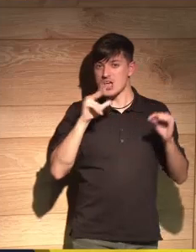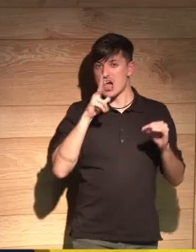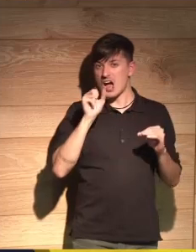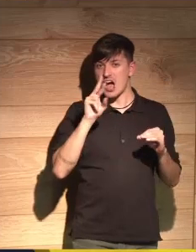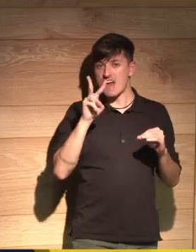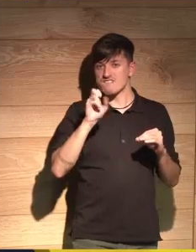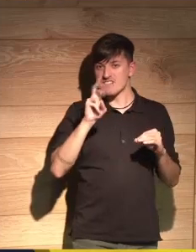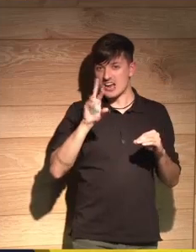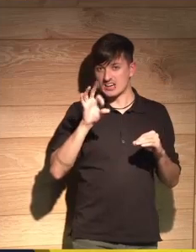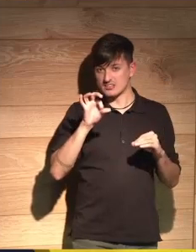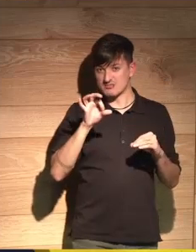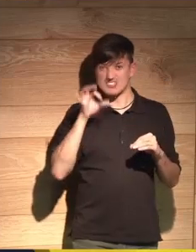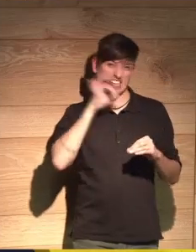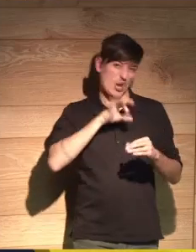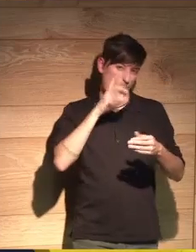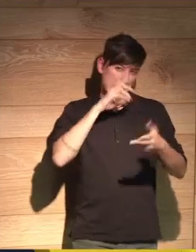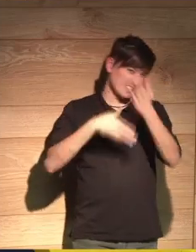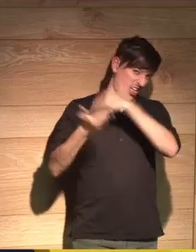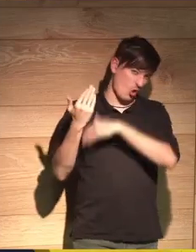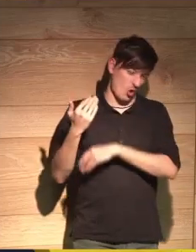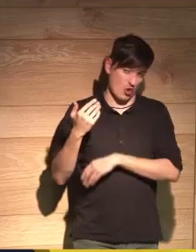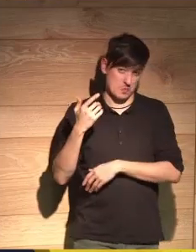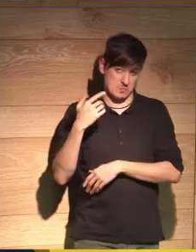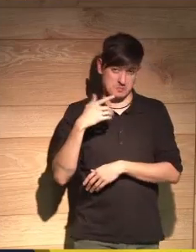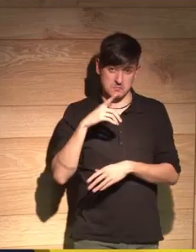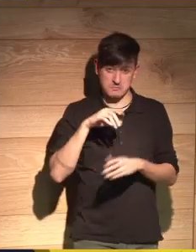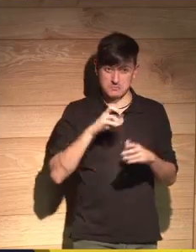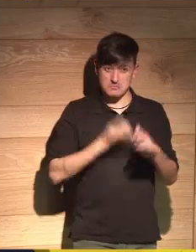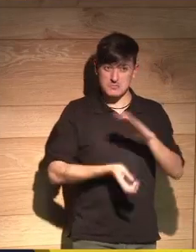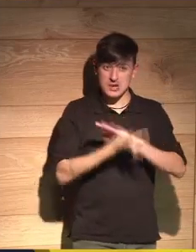Harvard last year, half of the last century. Zip